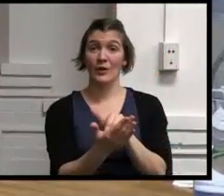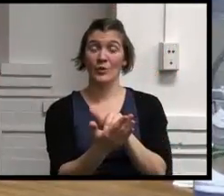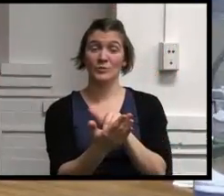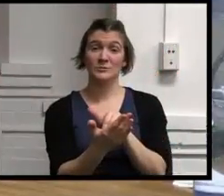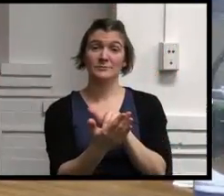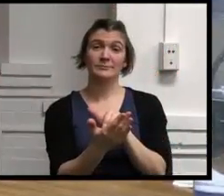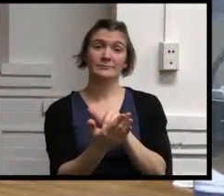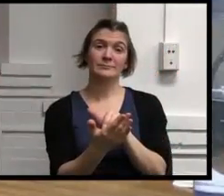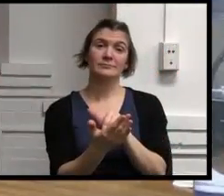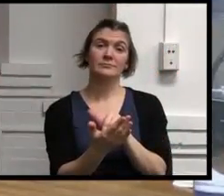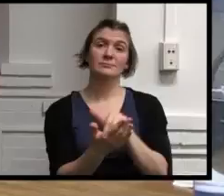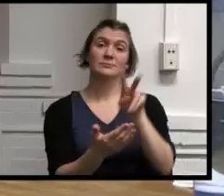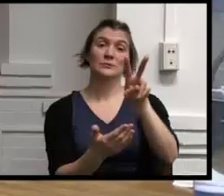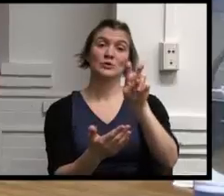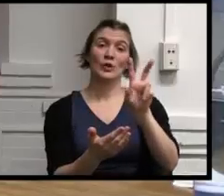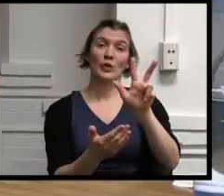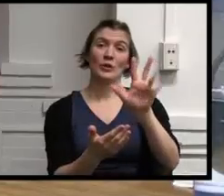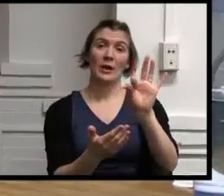before you tonight is